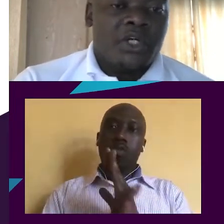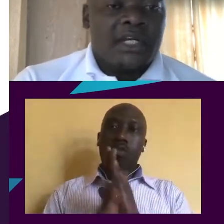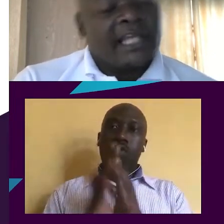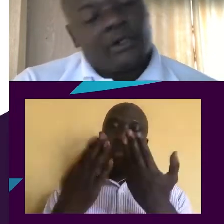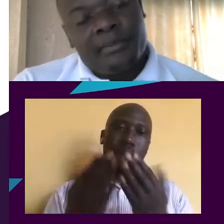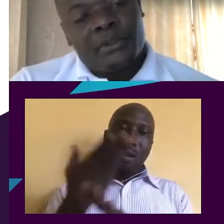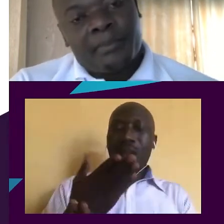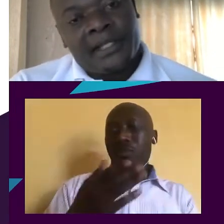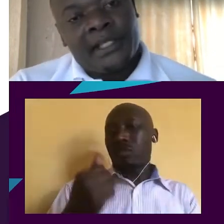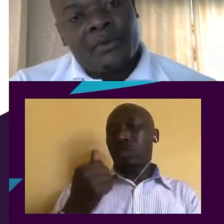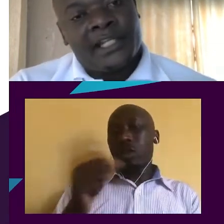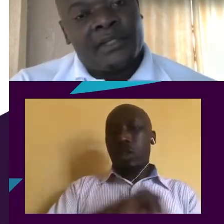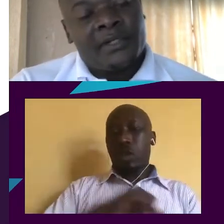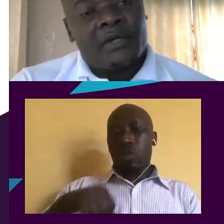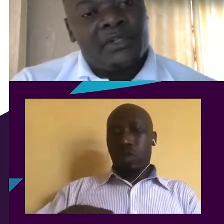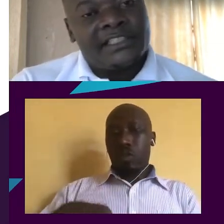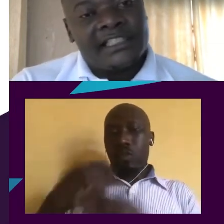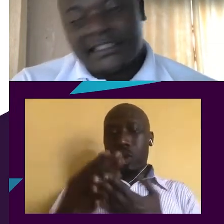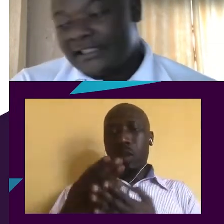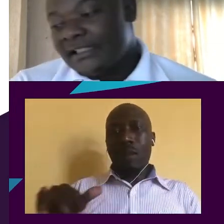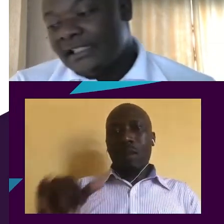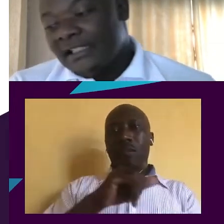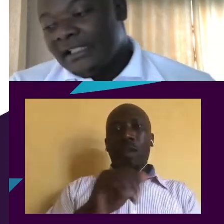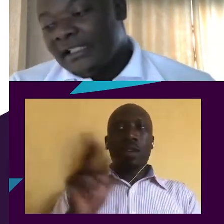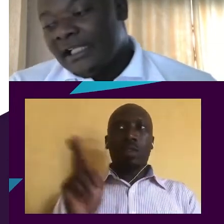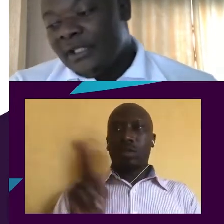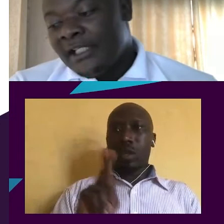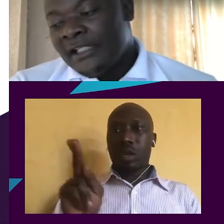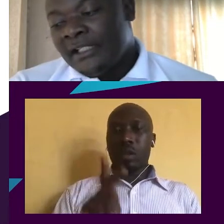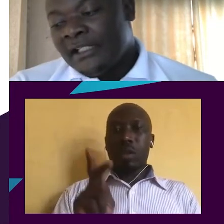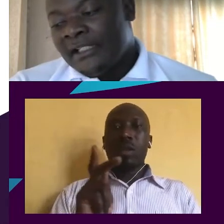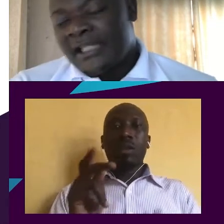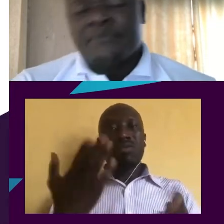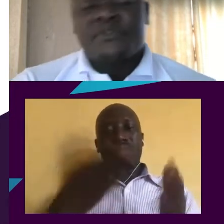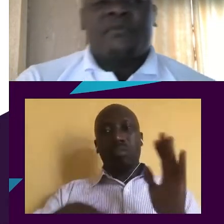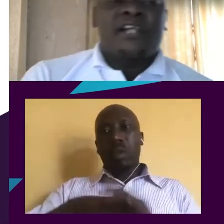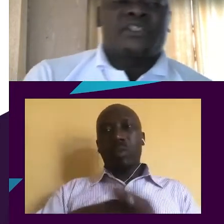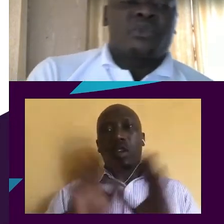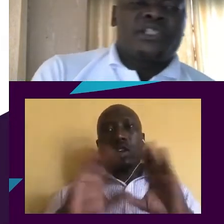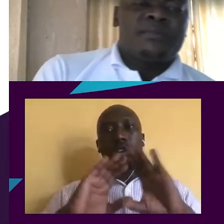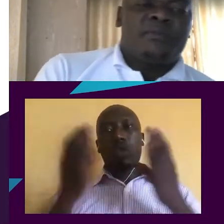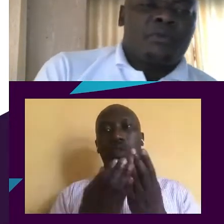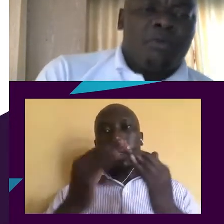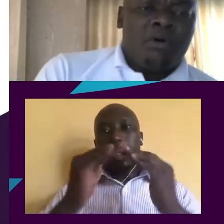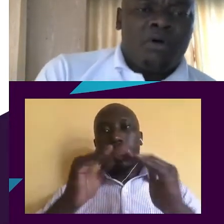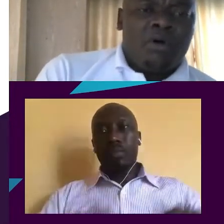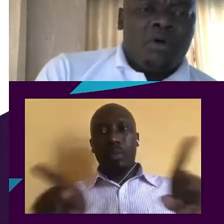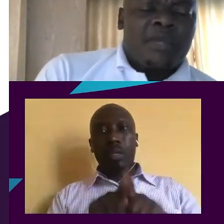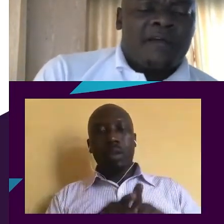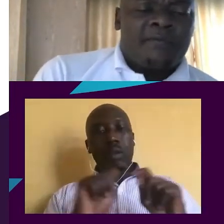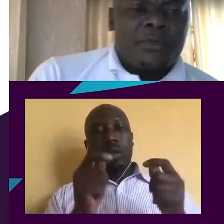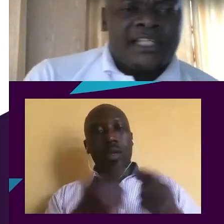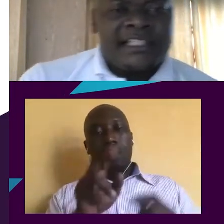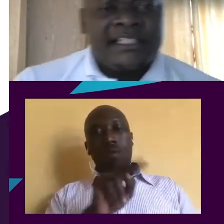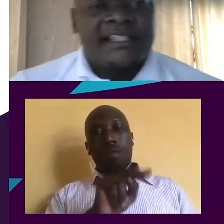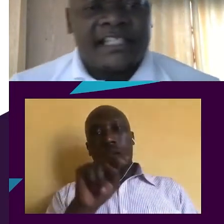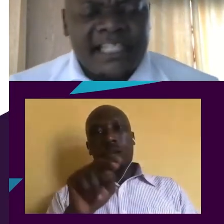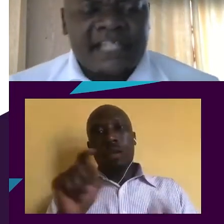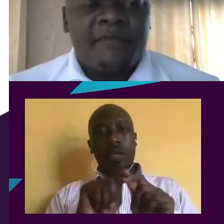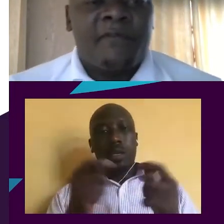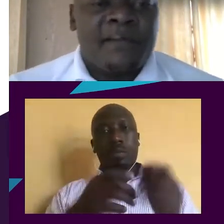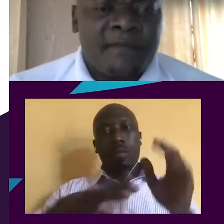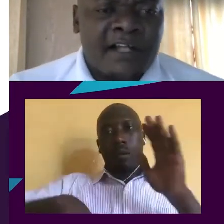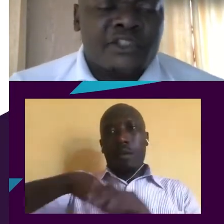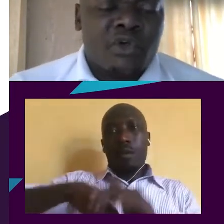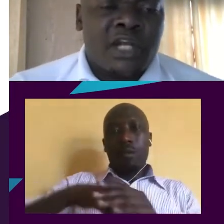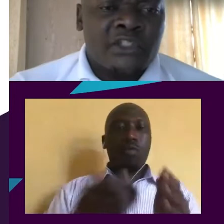to Nairobi to play on the continent. Then we, in terms of national team football, we have created the